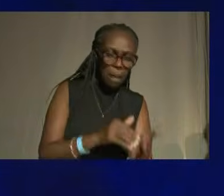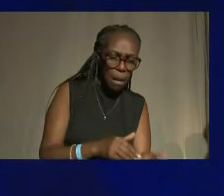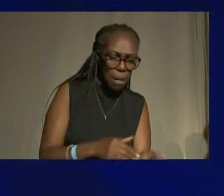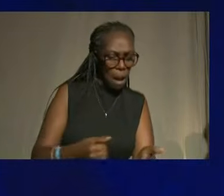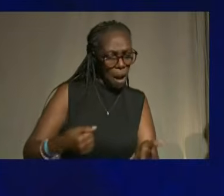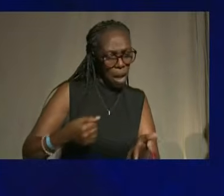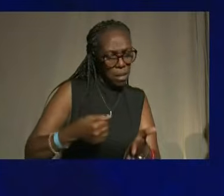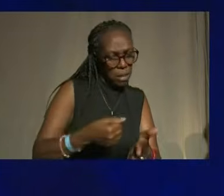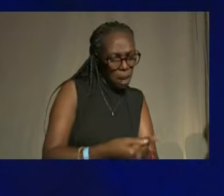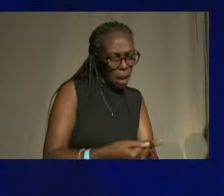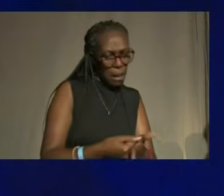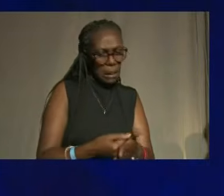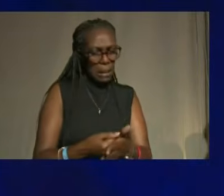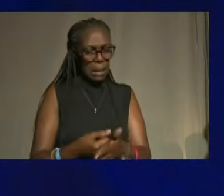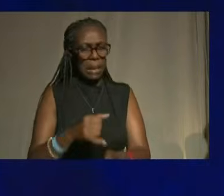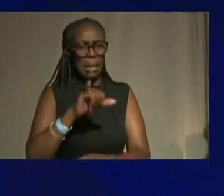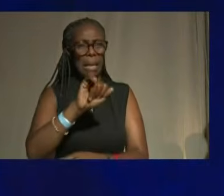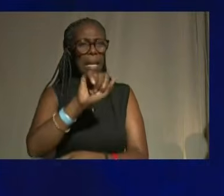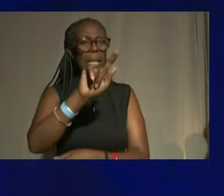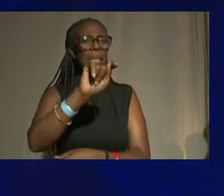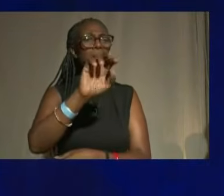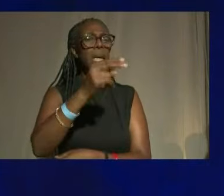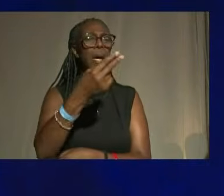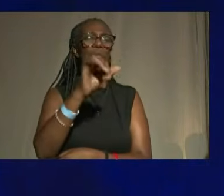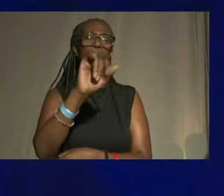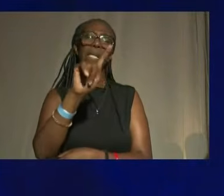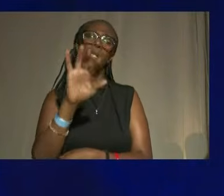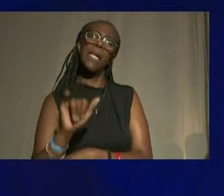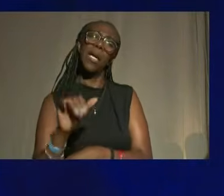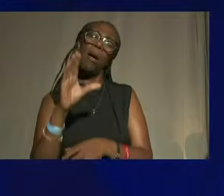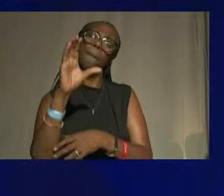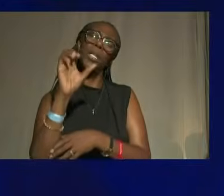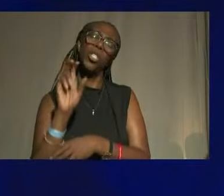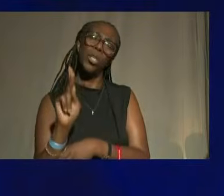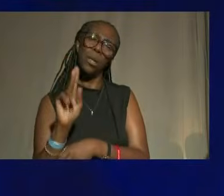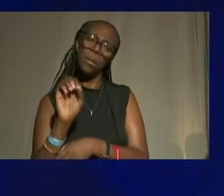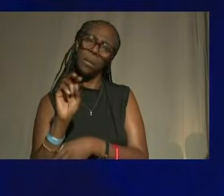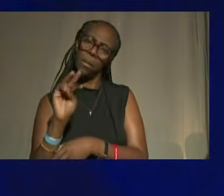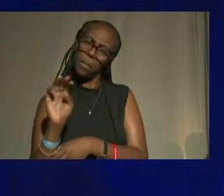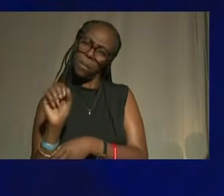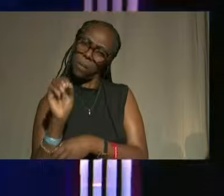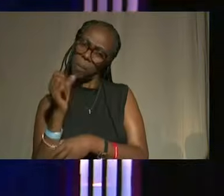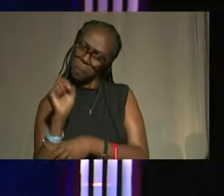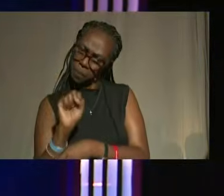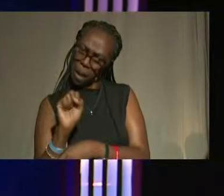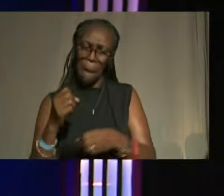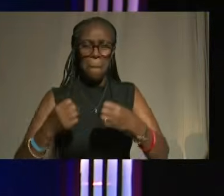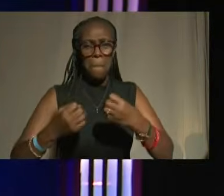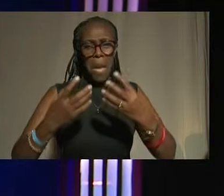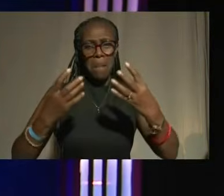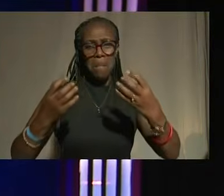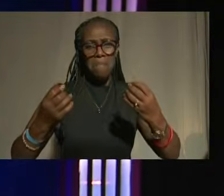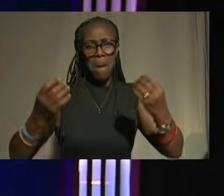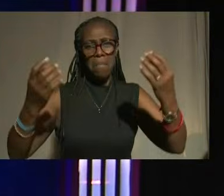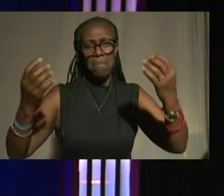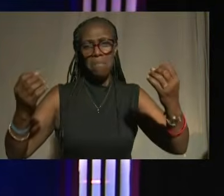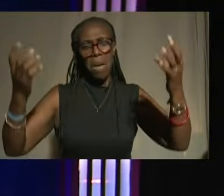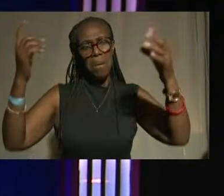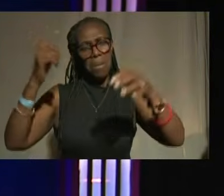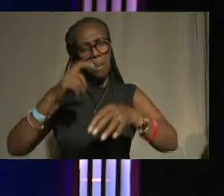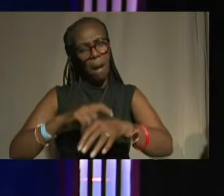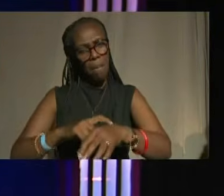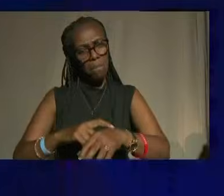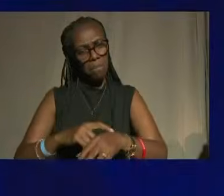Commission relentlessly. You've undermined them. You have even failed to sign the Code of